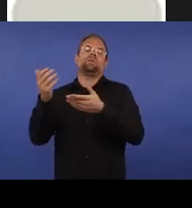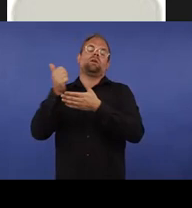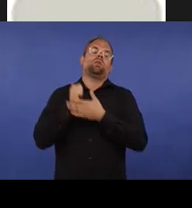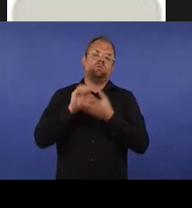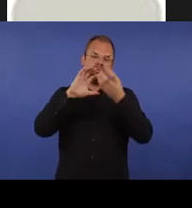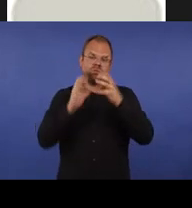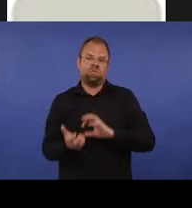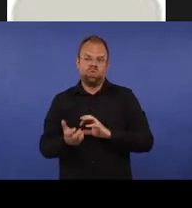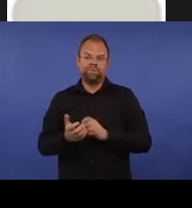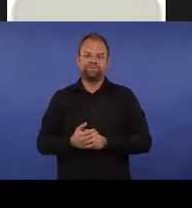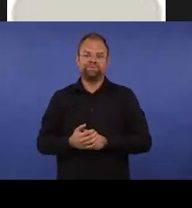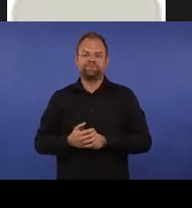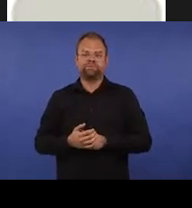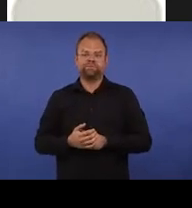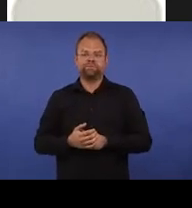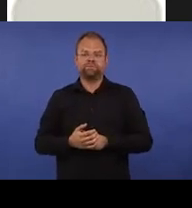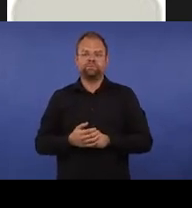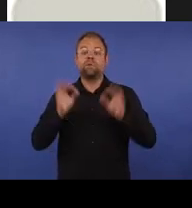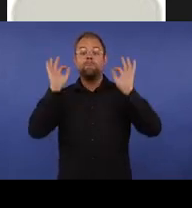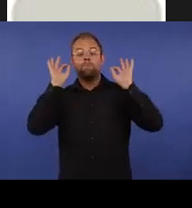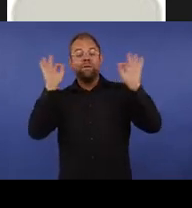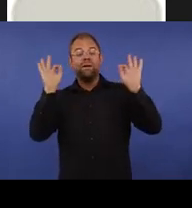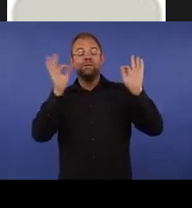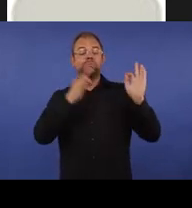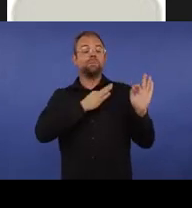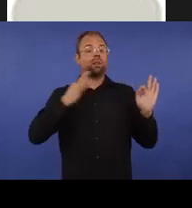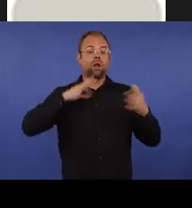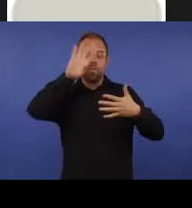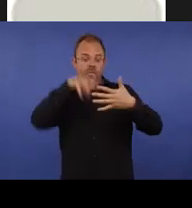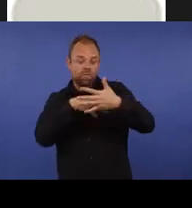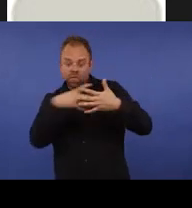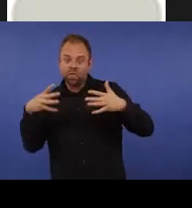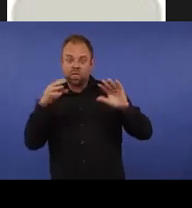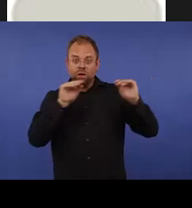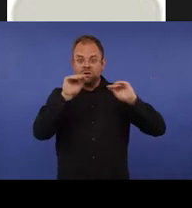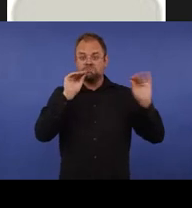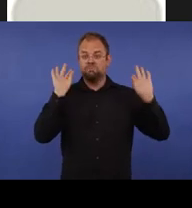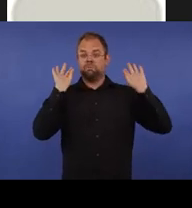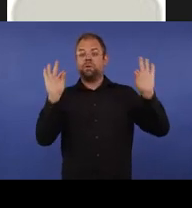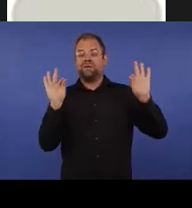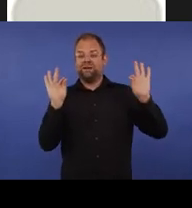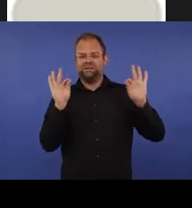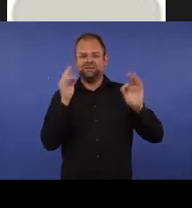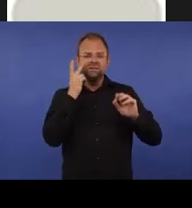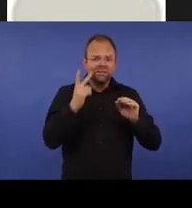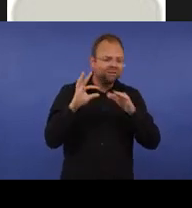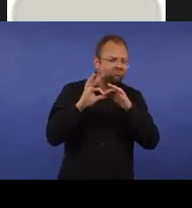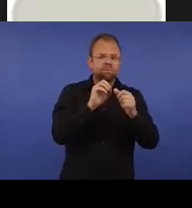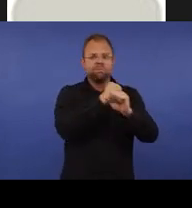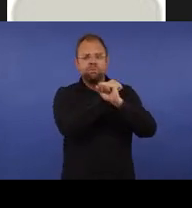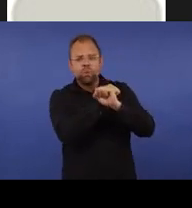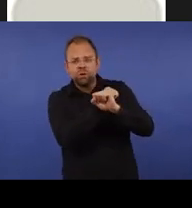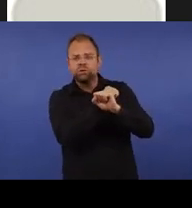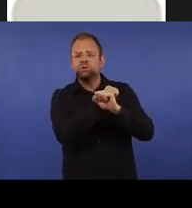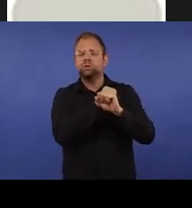Let's change this outdated vision of people with disabilities so this pandemic won't turn into a pretext to